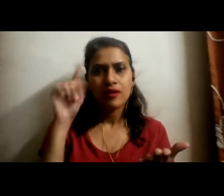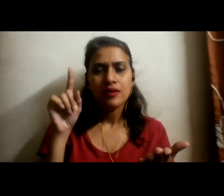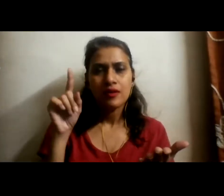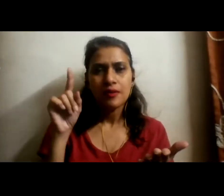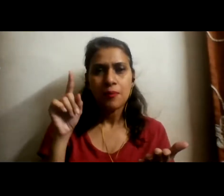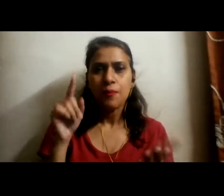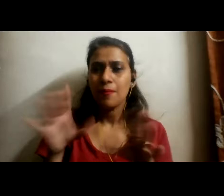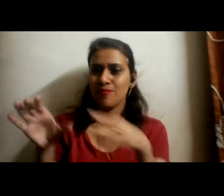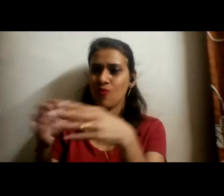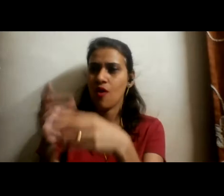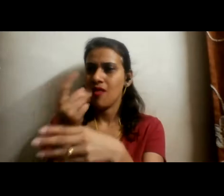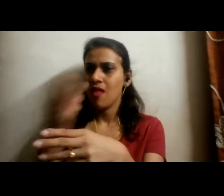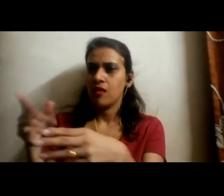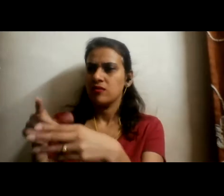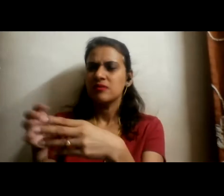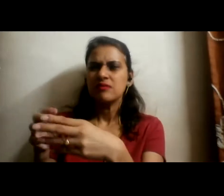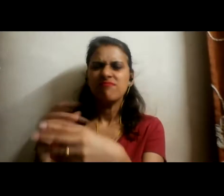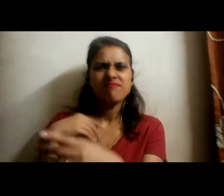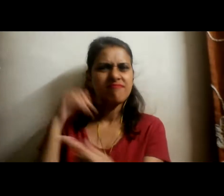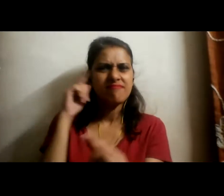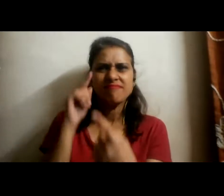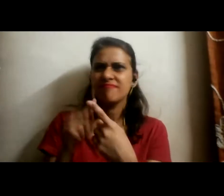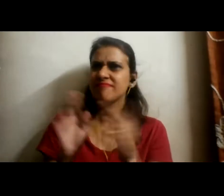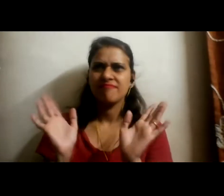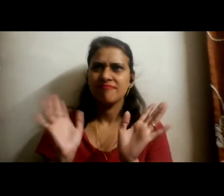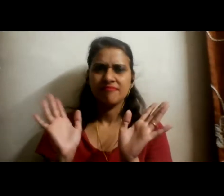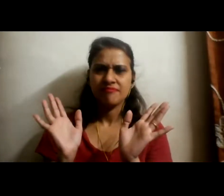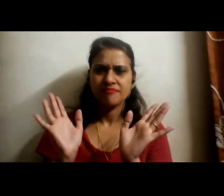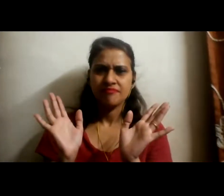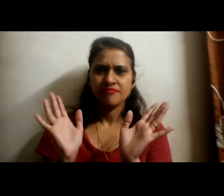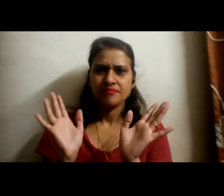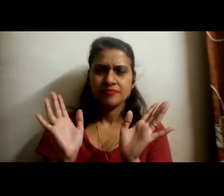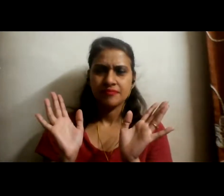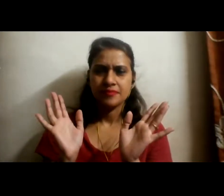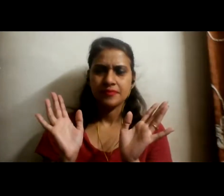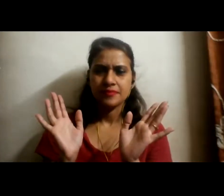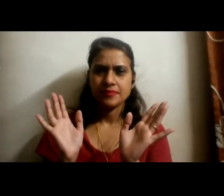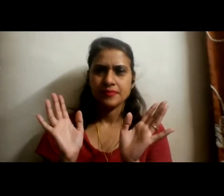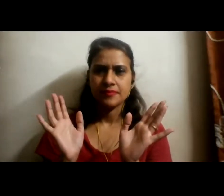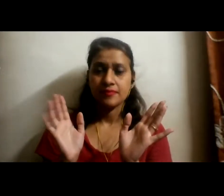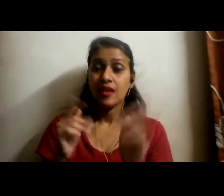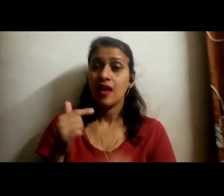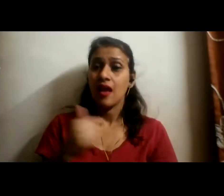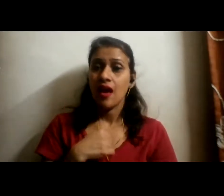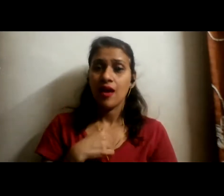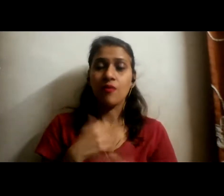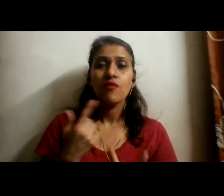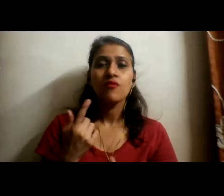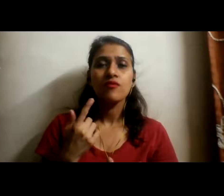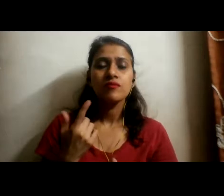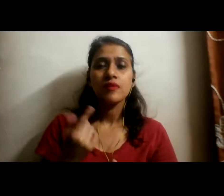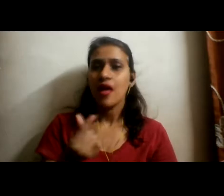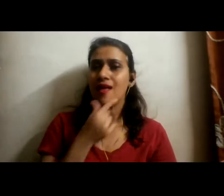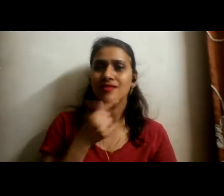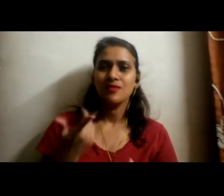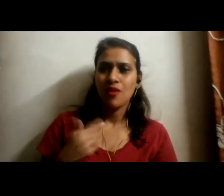if you are not okay with the judgment, let's say, I am a pro LGBTQ. I support the